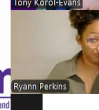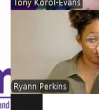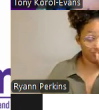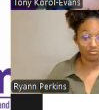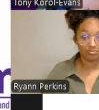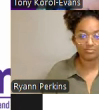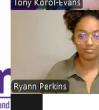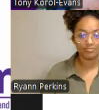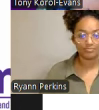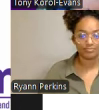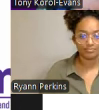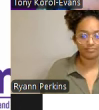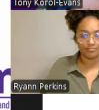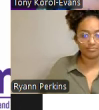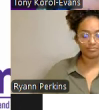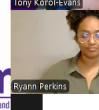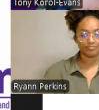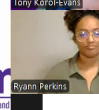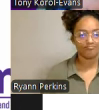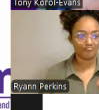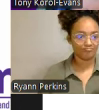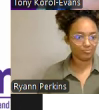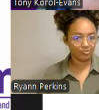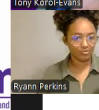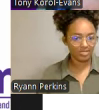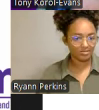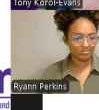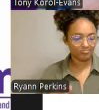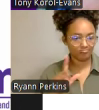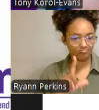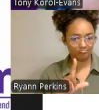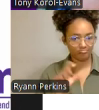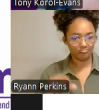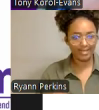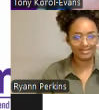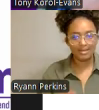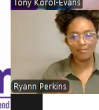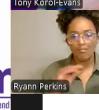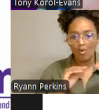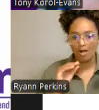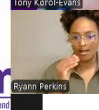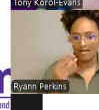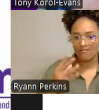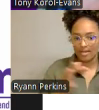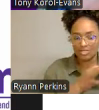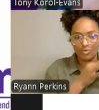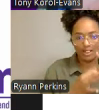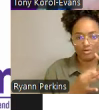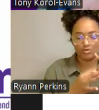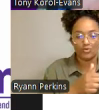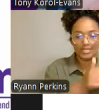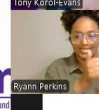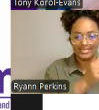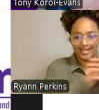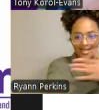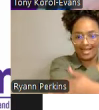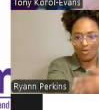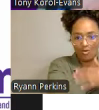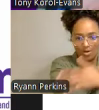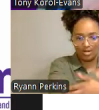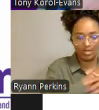So this just gives you more information broken down by county, by the offender relationship. And there's